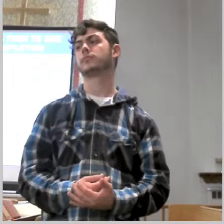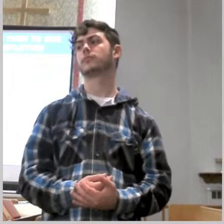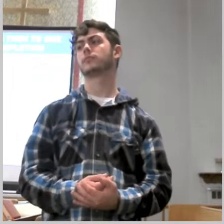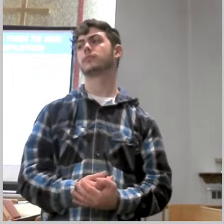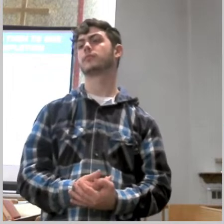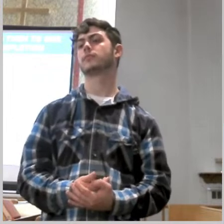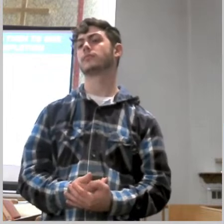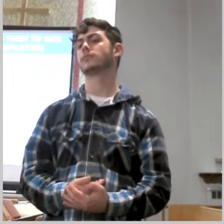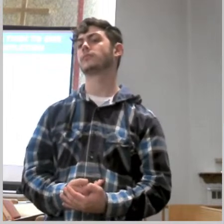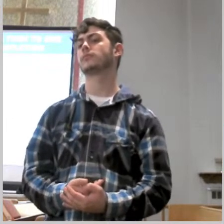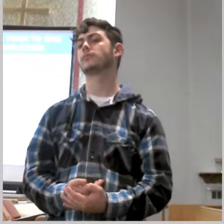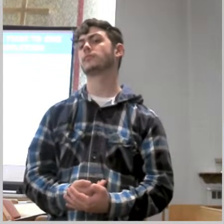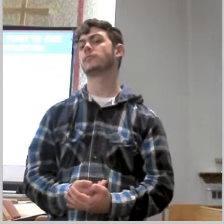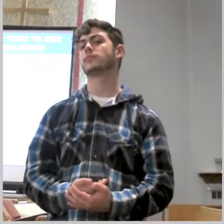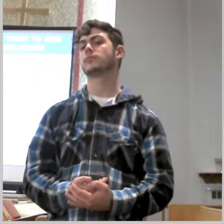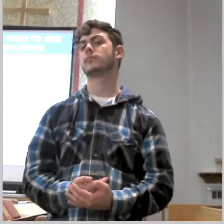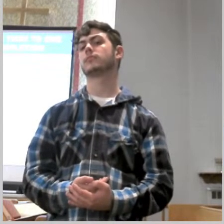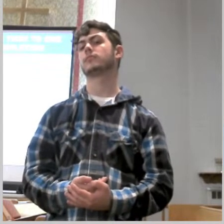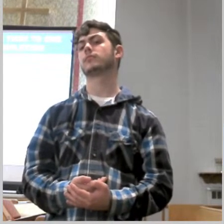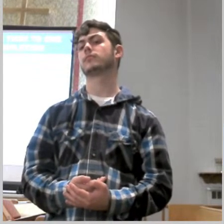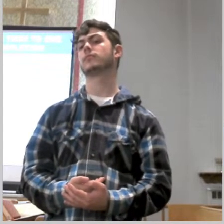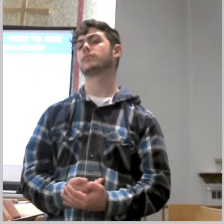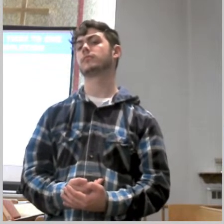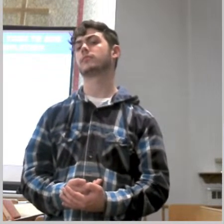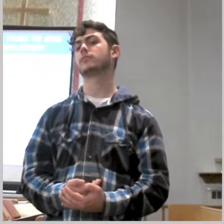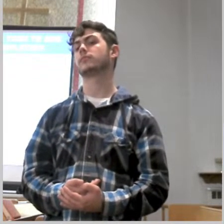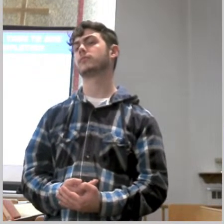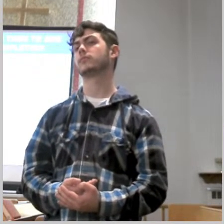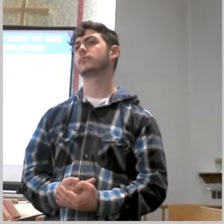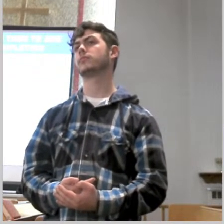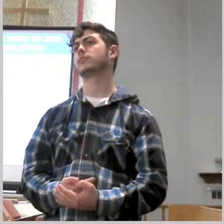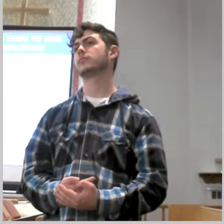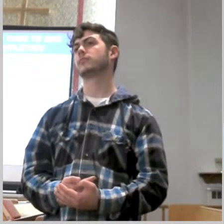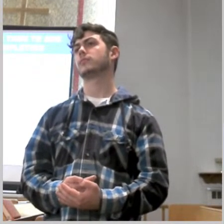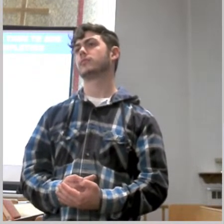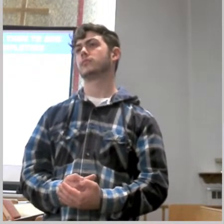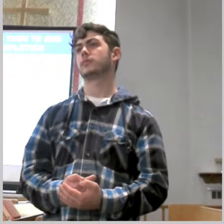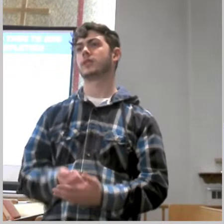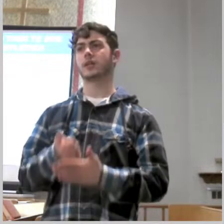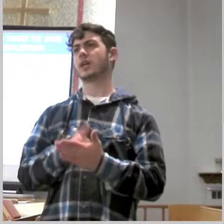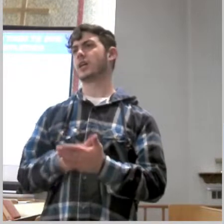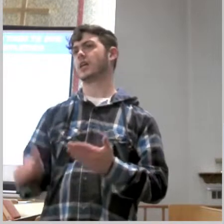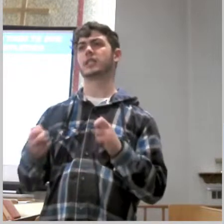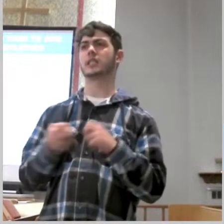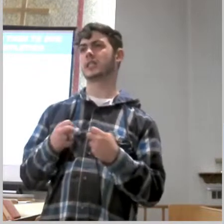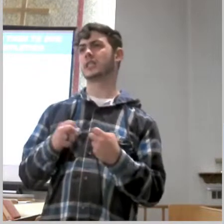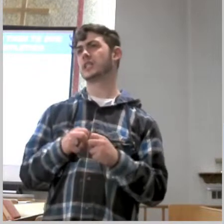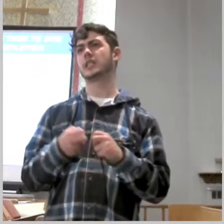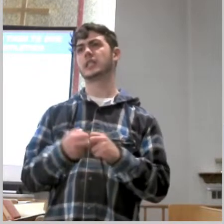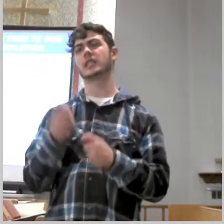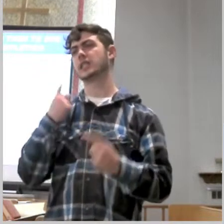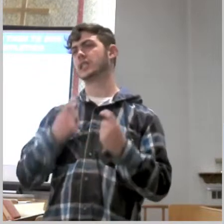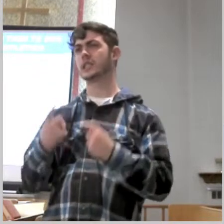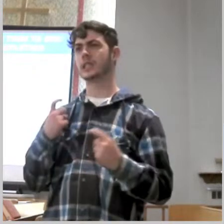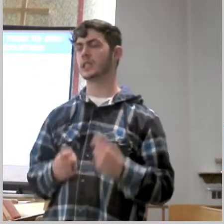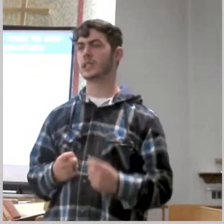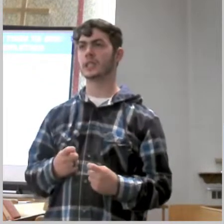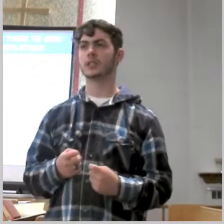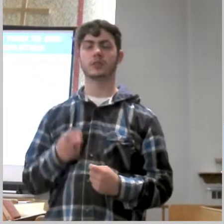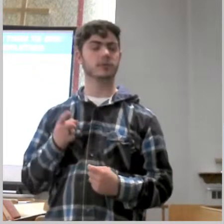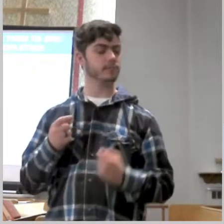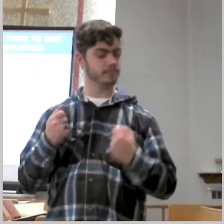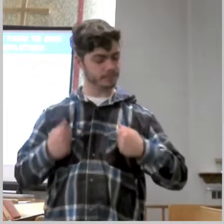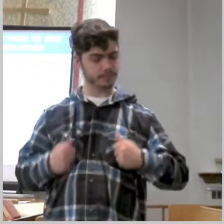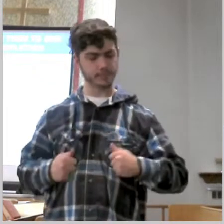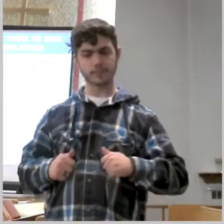Lord. Responding in grace out of diverse situations that we may be in. And surrendering to